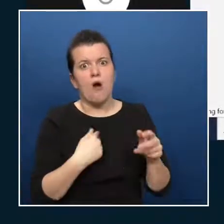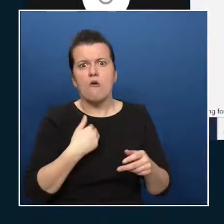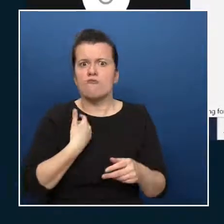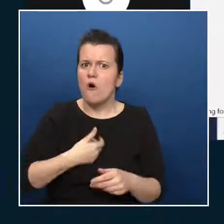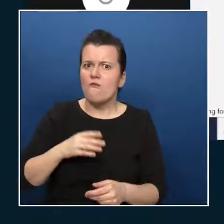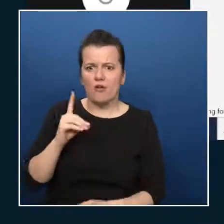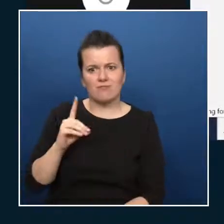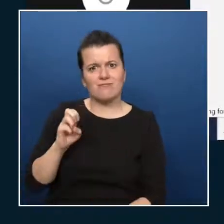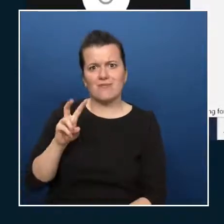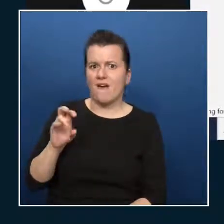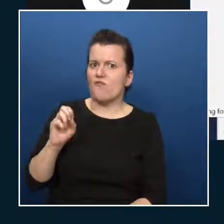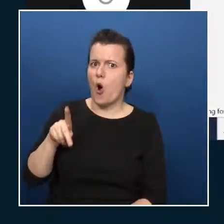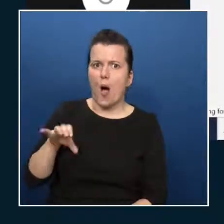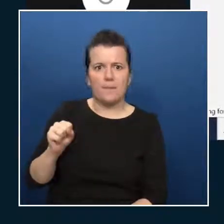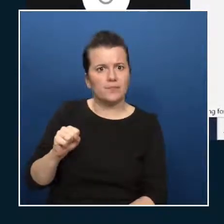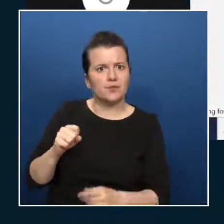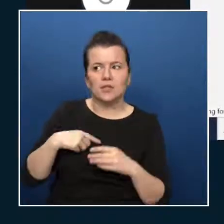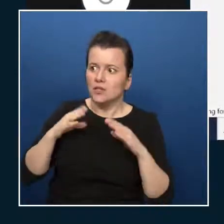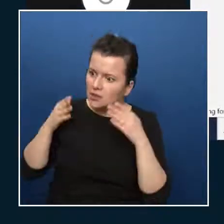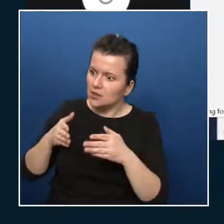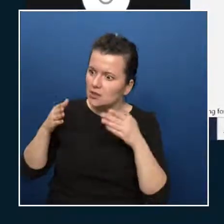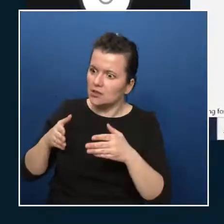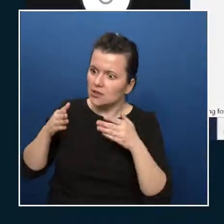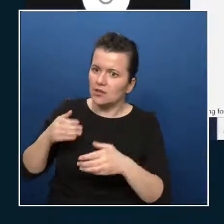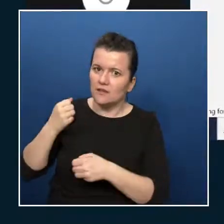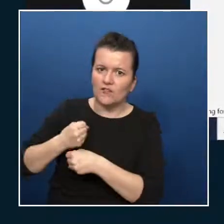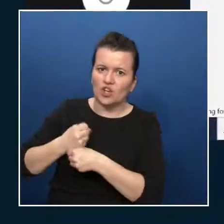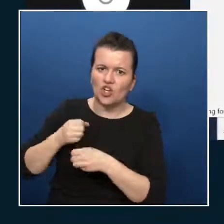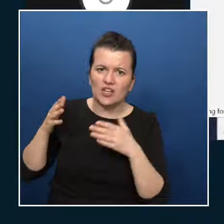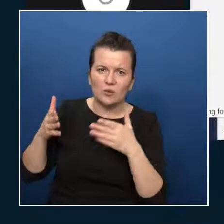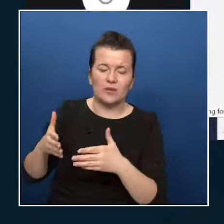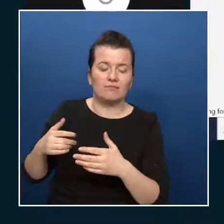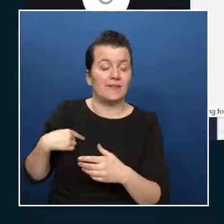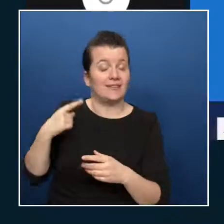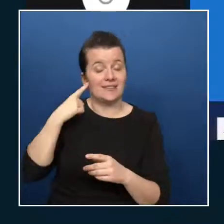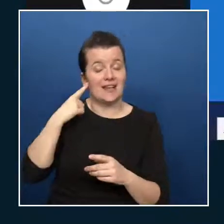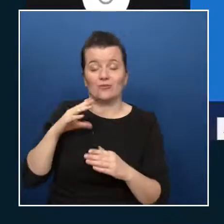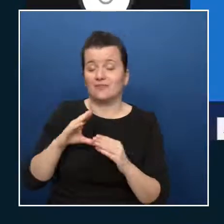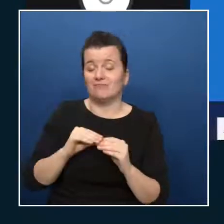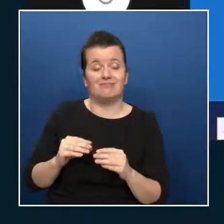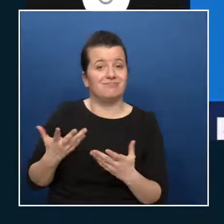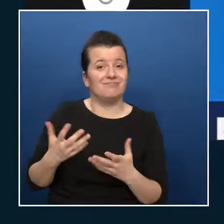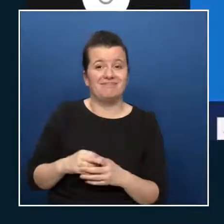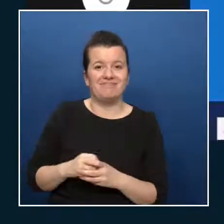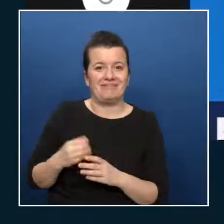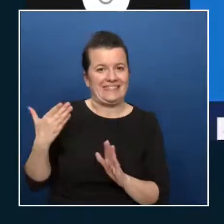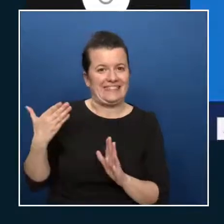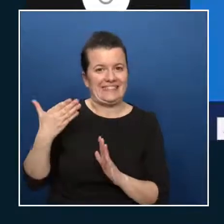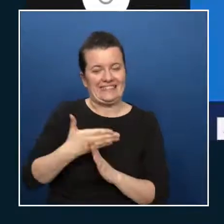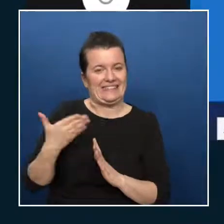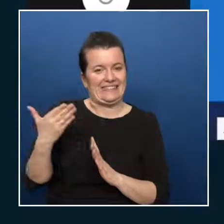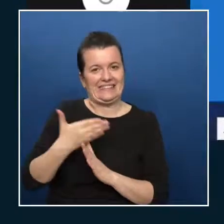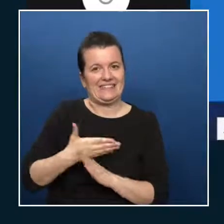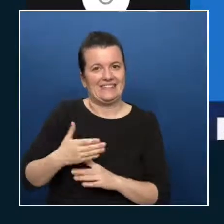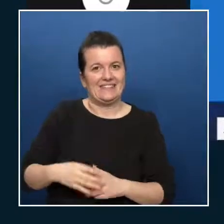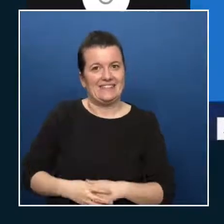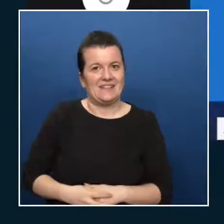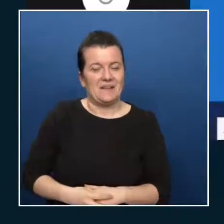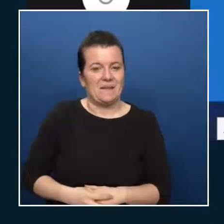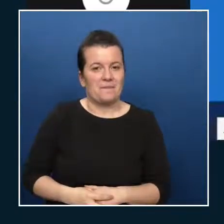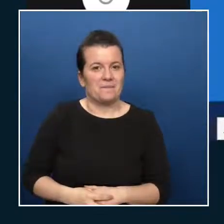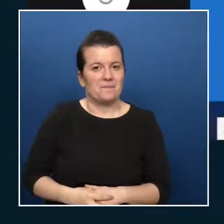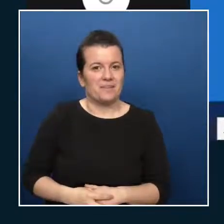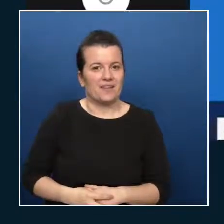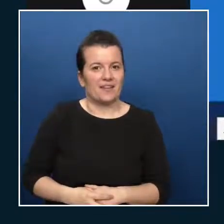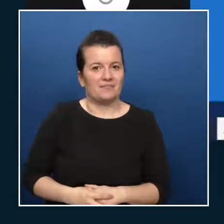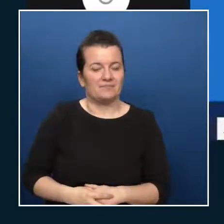not want to spend time thinking about if your server is running, or if you have to update your SSL certificate, or